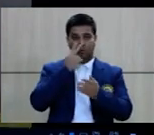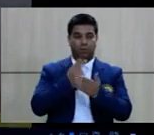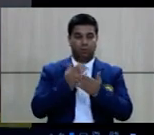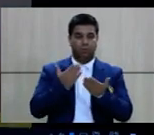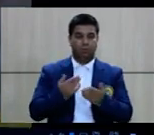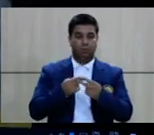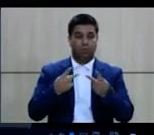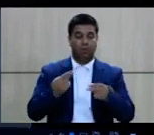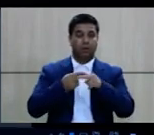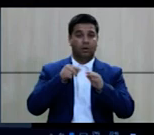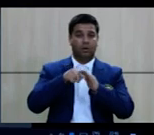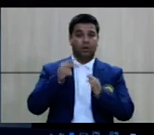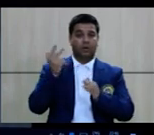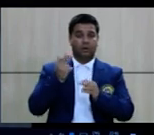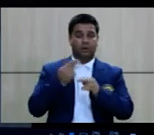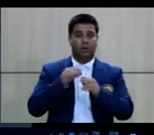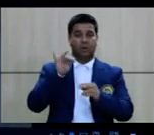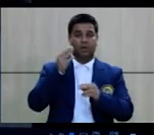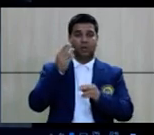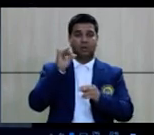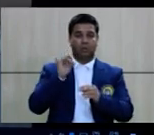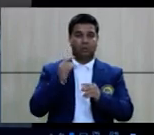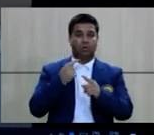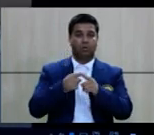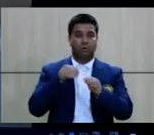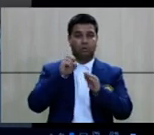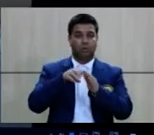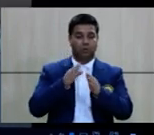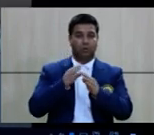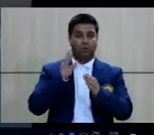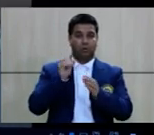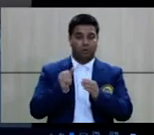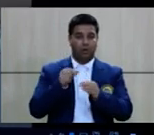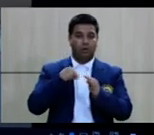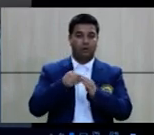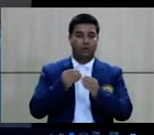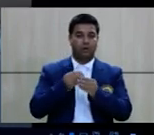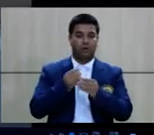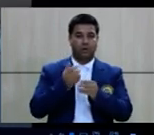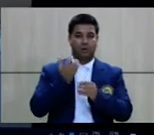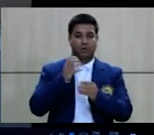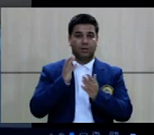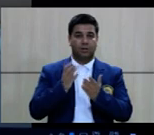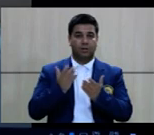bo'ldi. 3-chi probirkaga ishqor eritmasidan qo'shamiz va qizdiramiz.